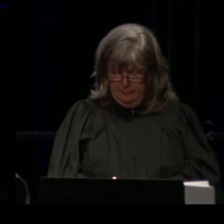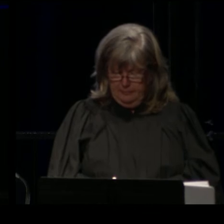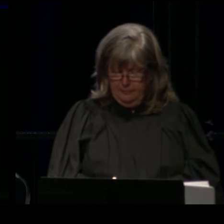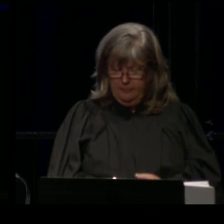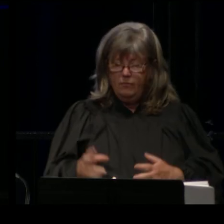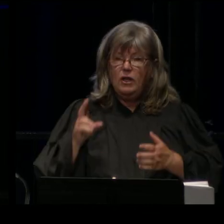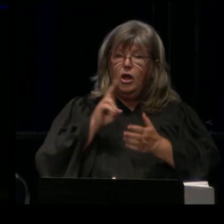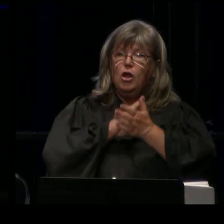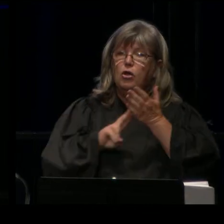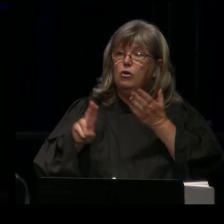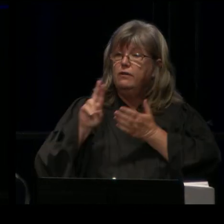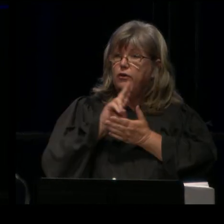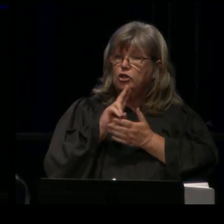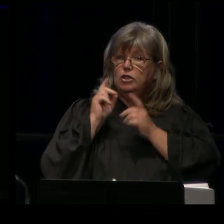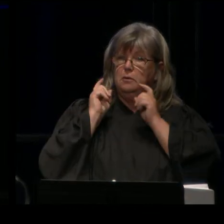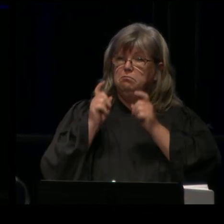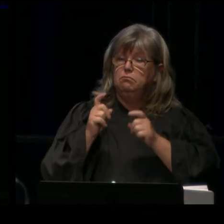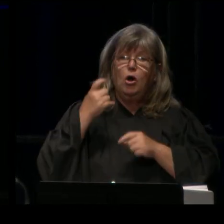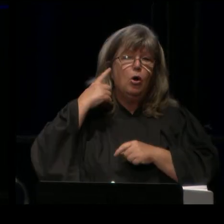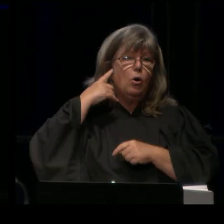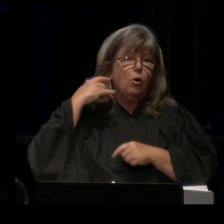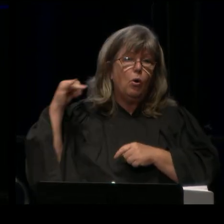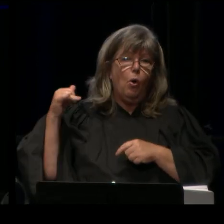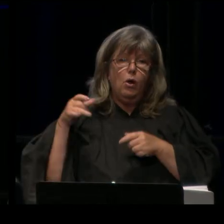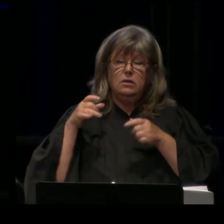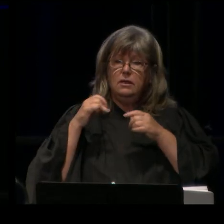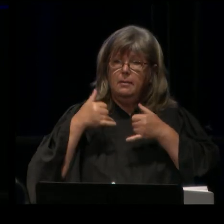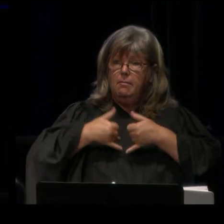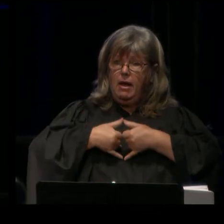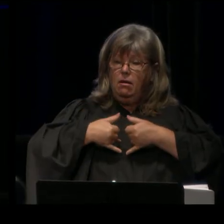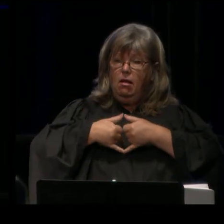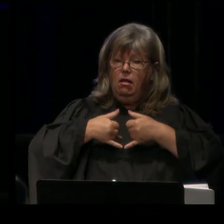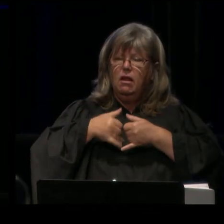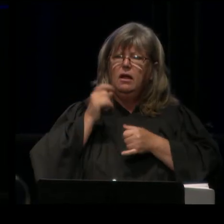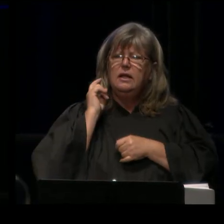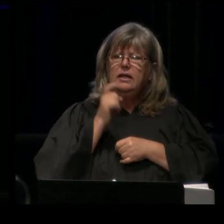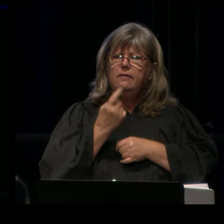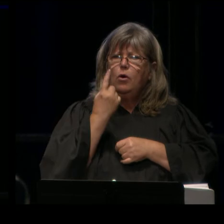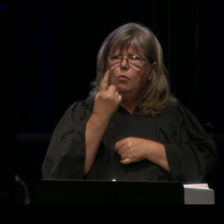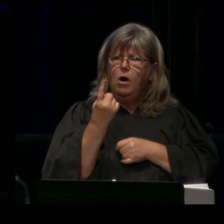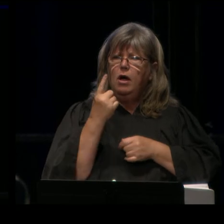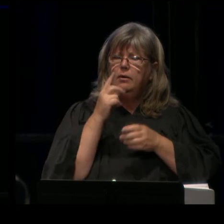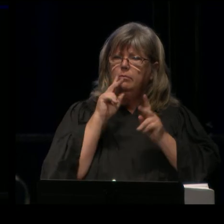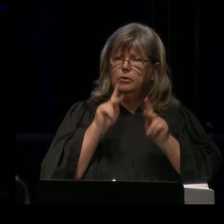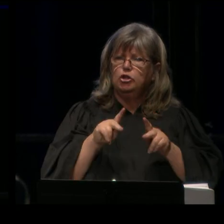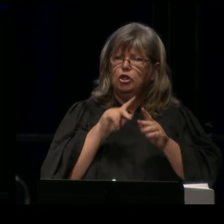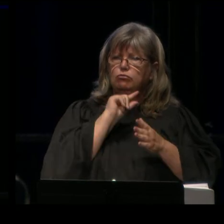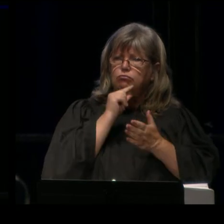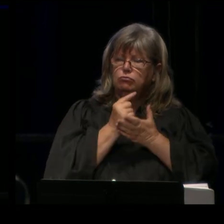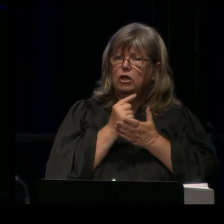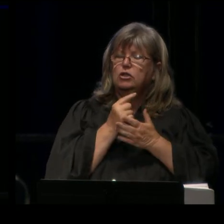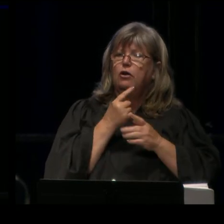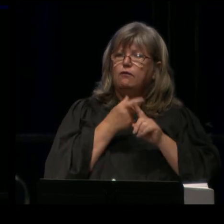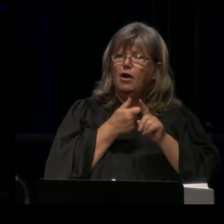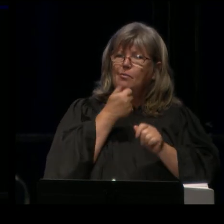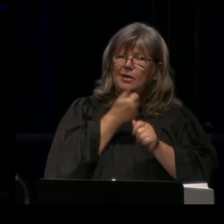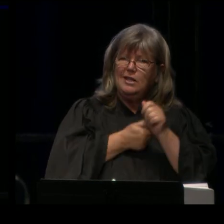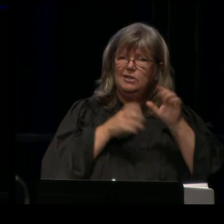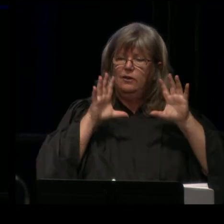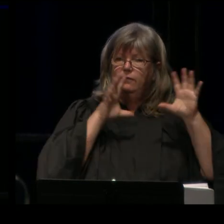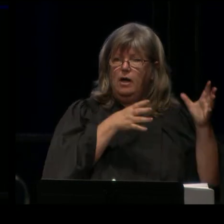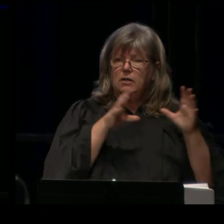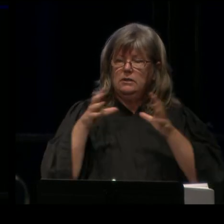The university's gold medal is awarded to one graduate student in each faculty. Nominees must have